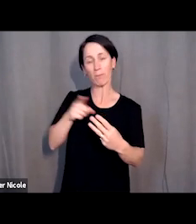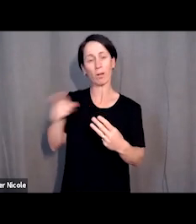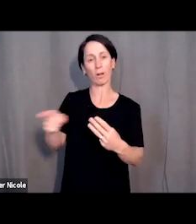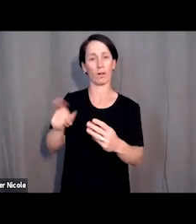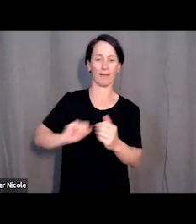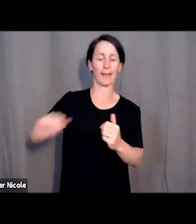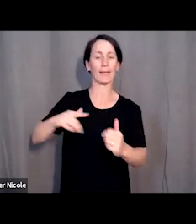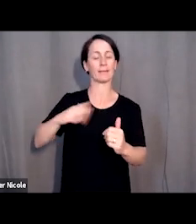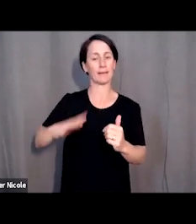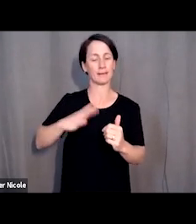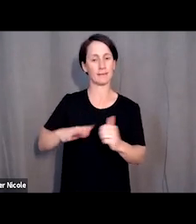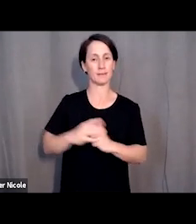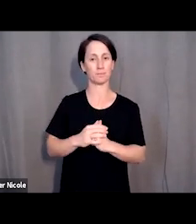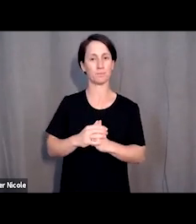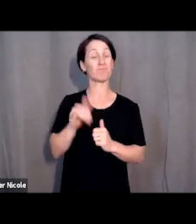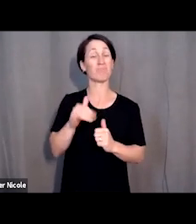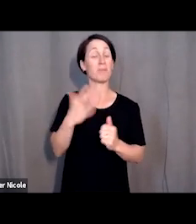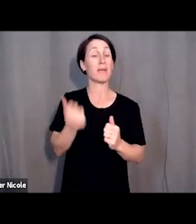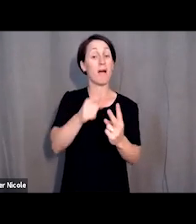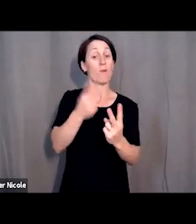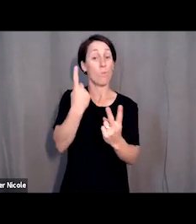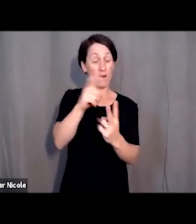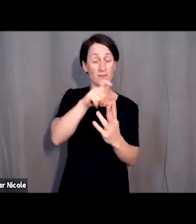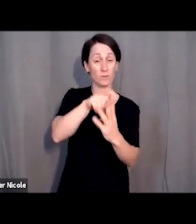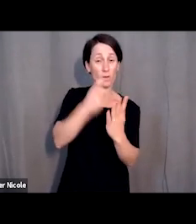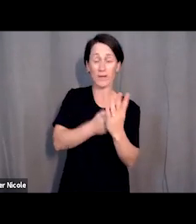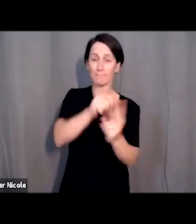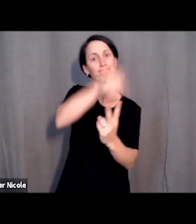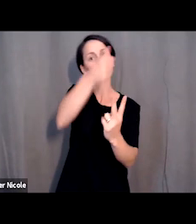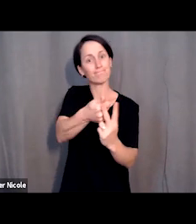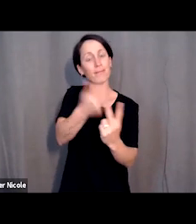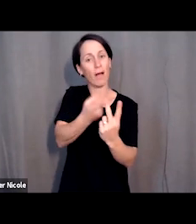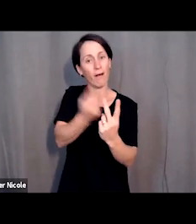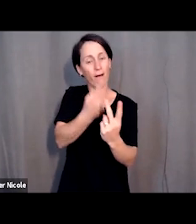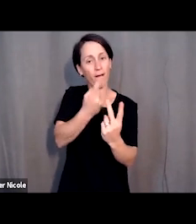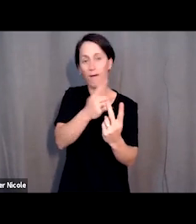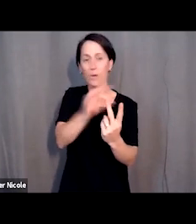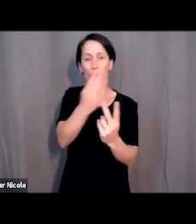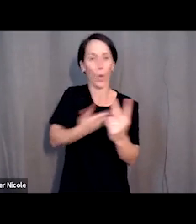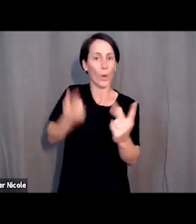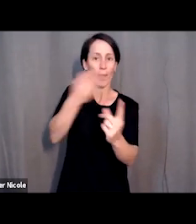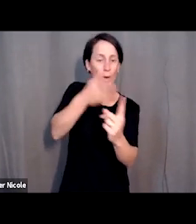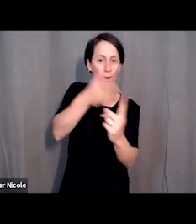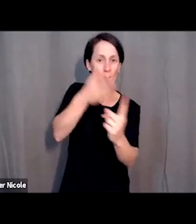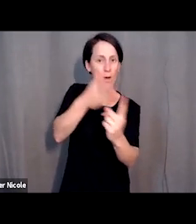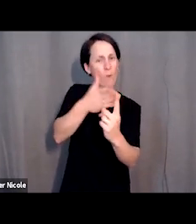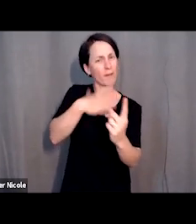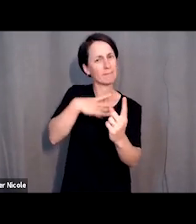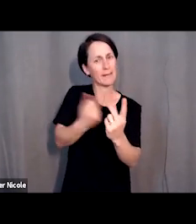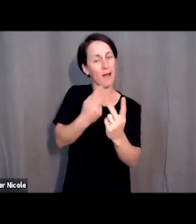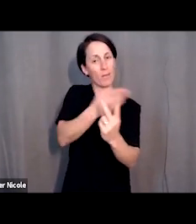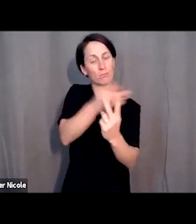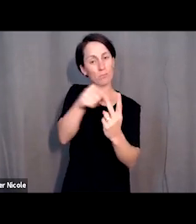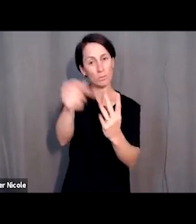if something did go a bit pear-shaped or you needed an appointment one day, you could go to the same place. And also